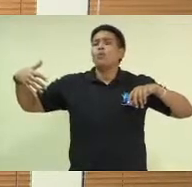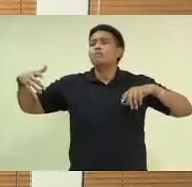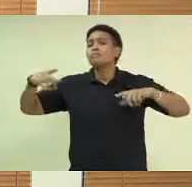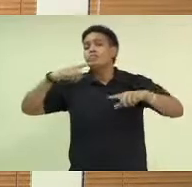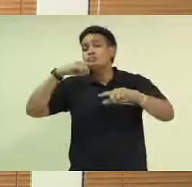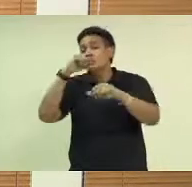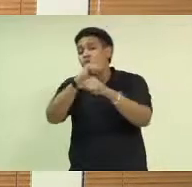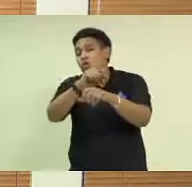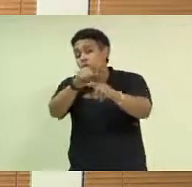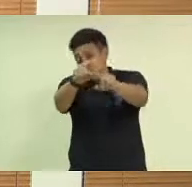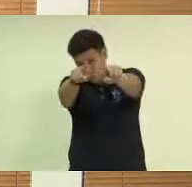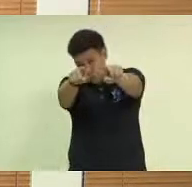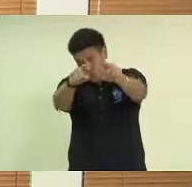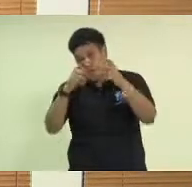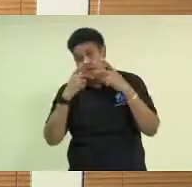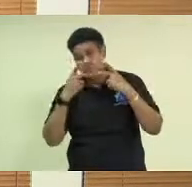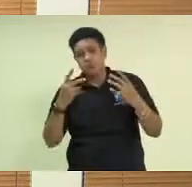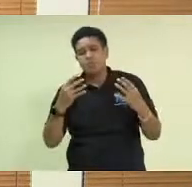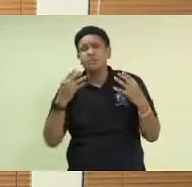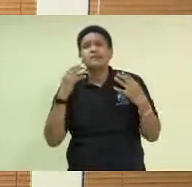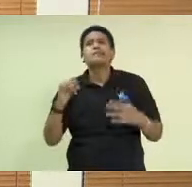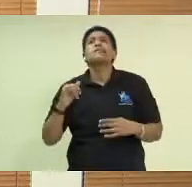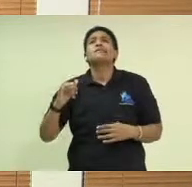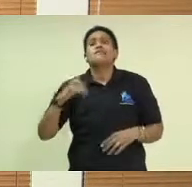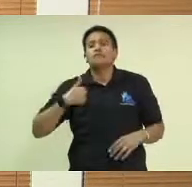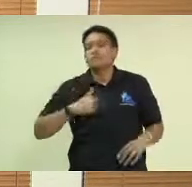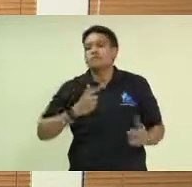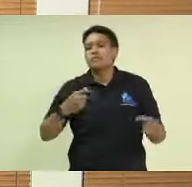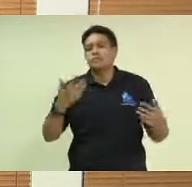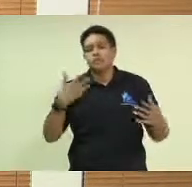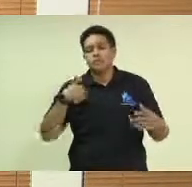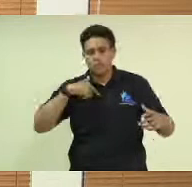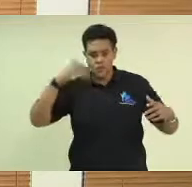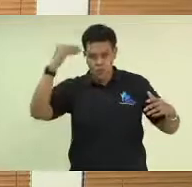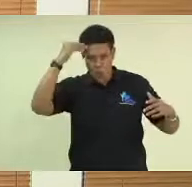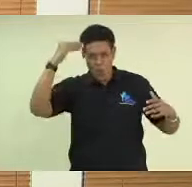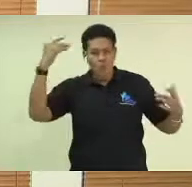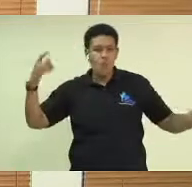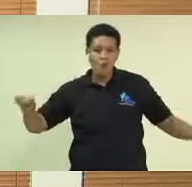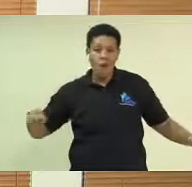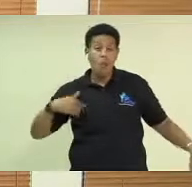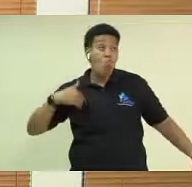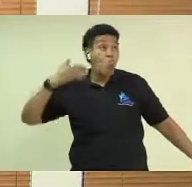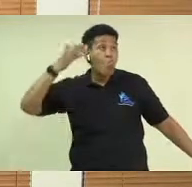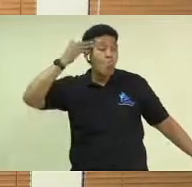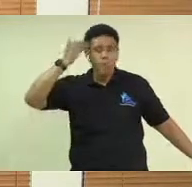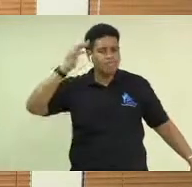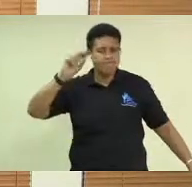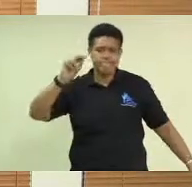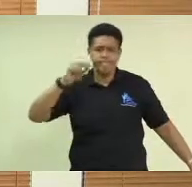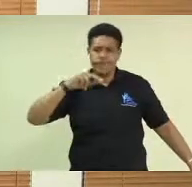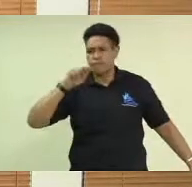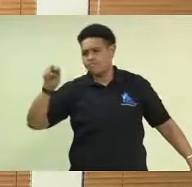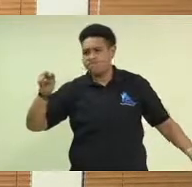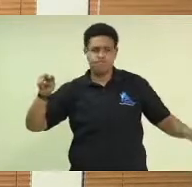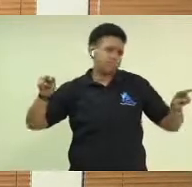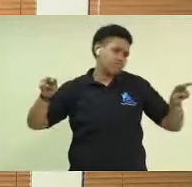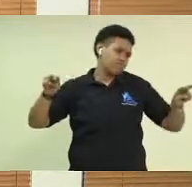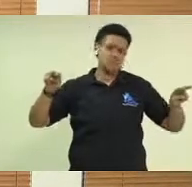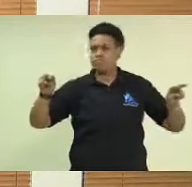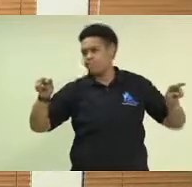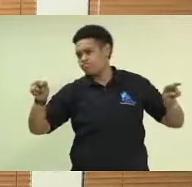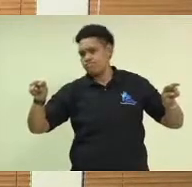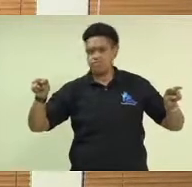reassure the public that we are alert and always prepared to respond. It